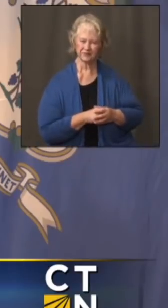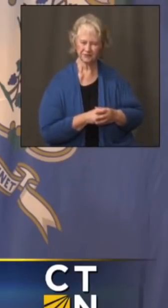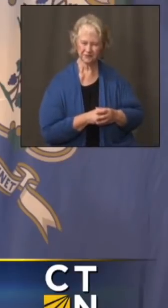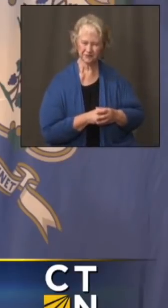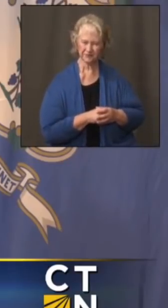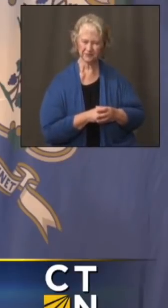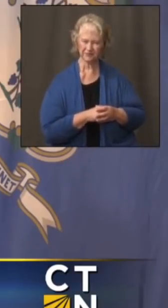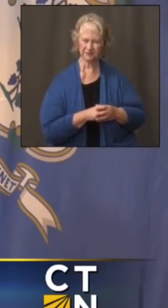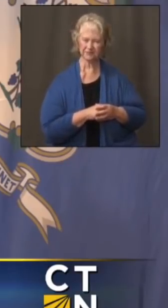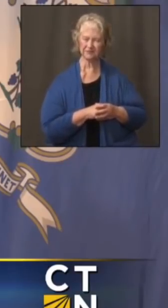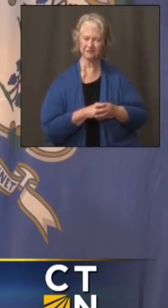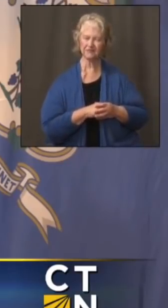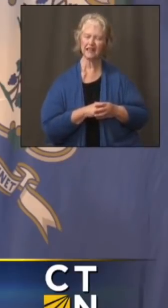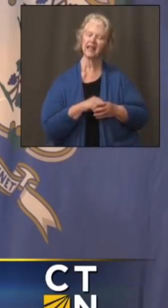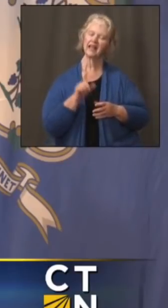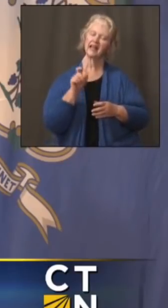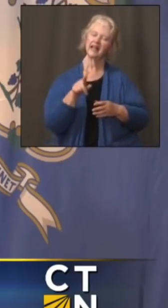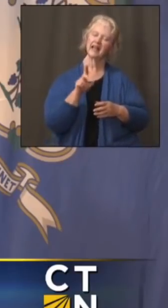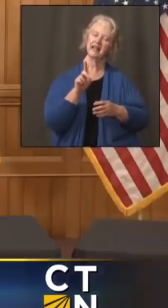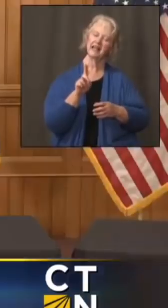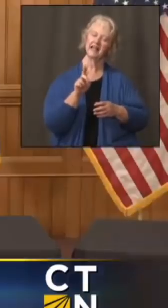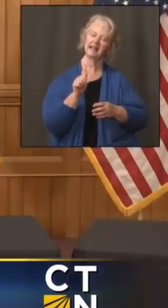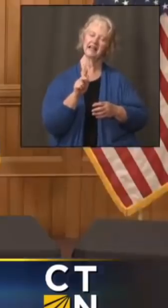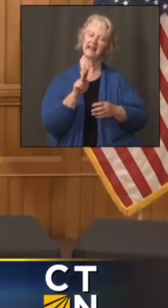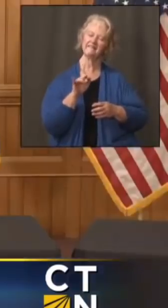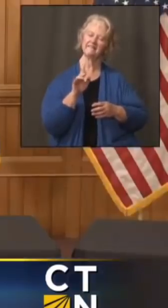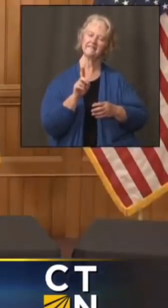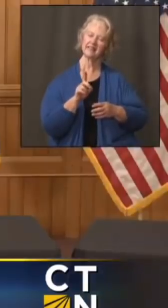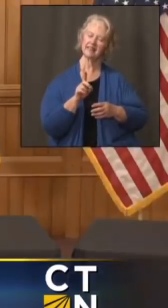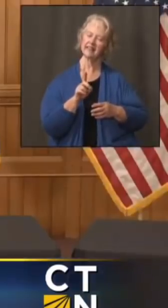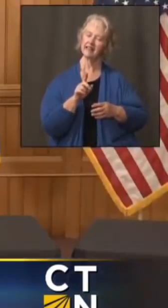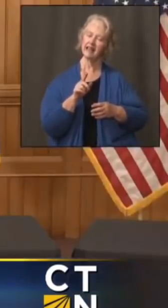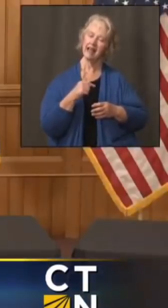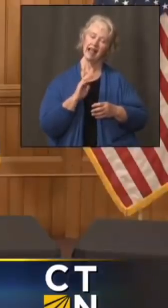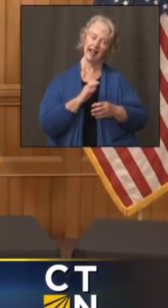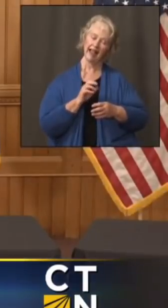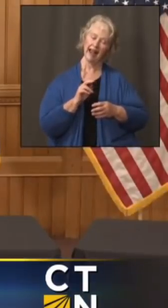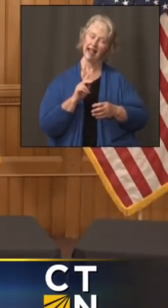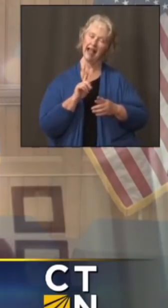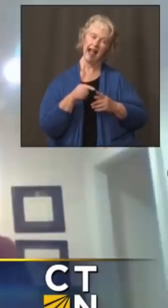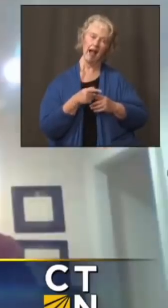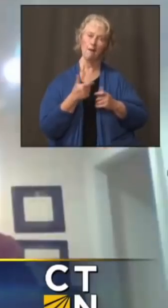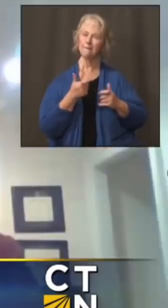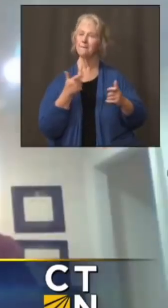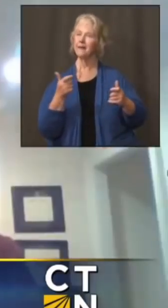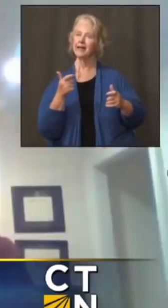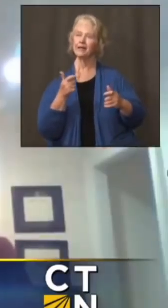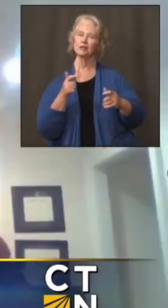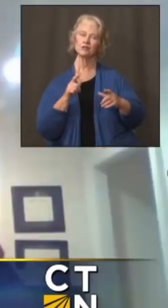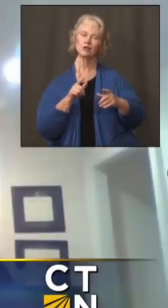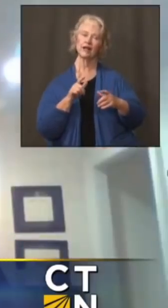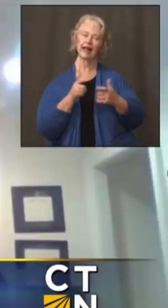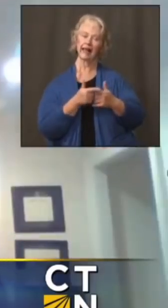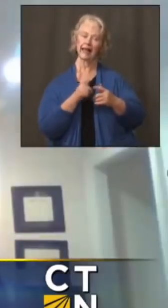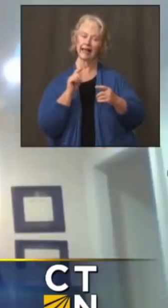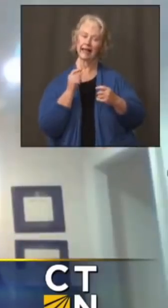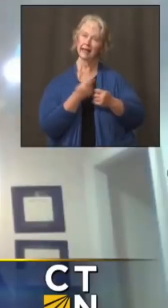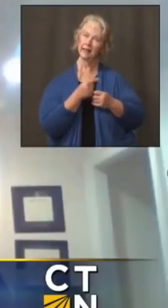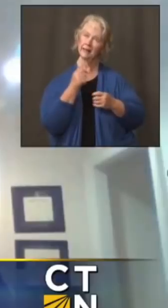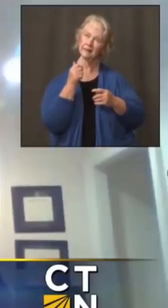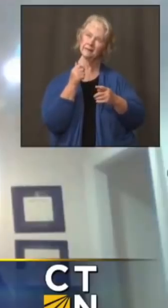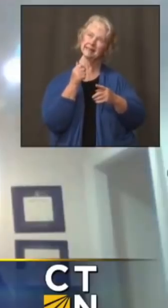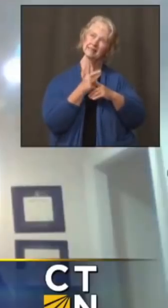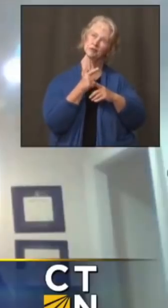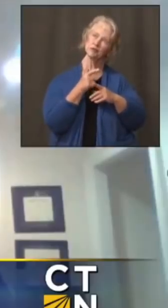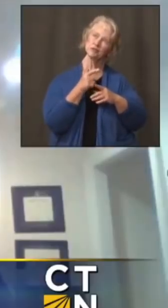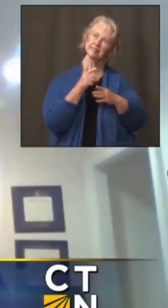Hey, David, so Connecticut's only major league team from our sister city in Toronto, we're going to be able to see their